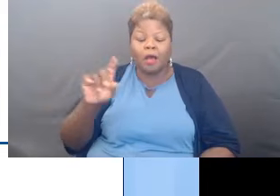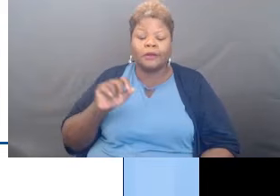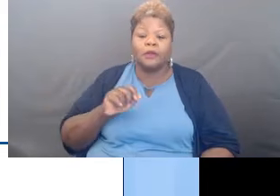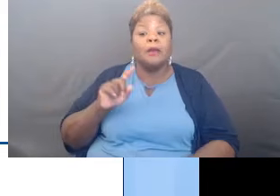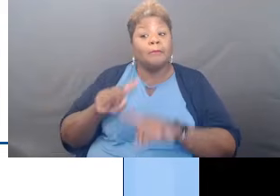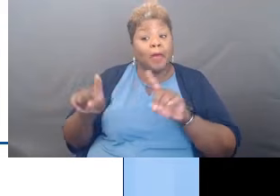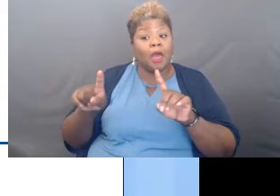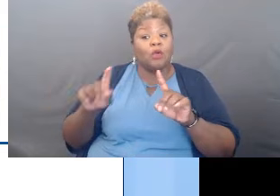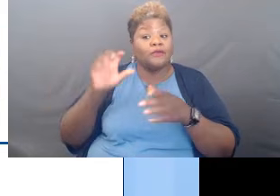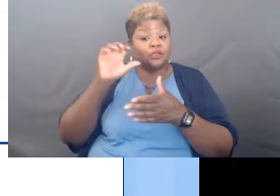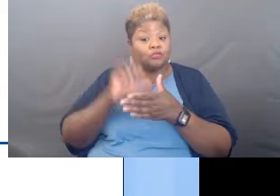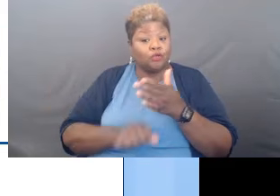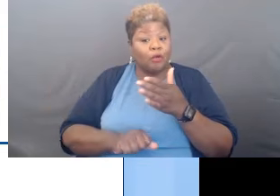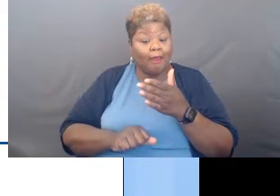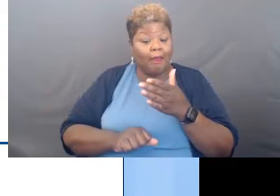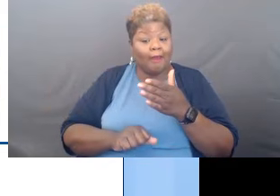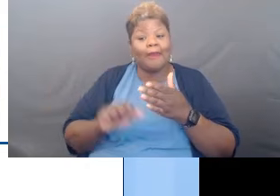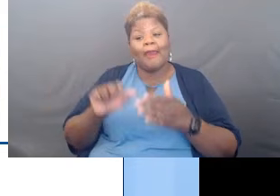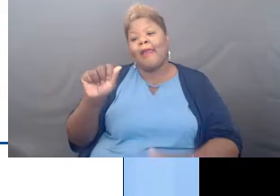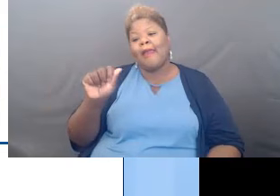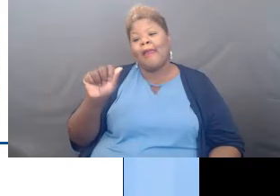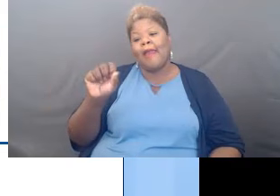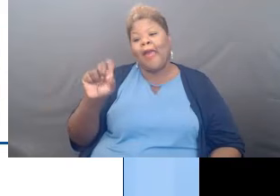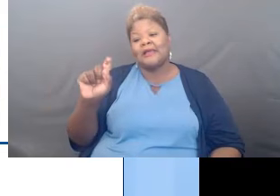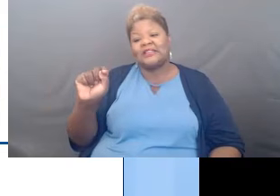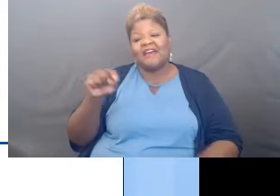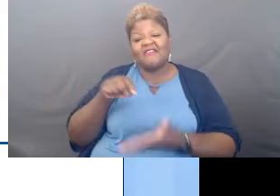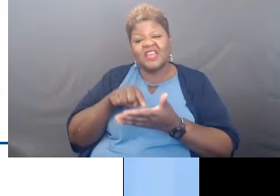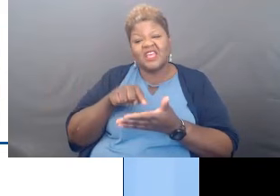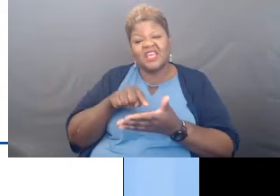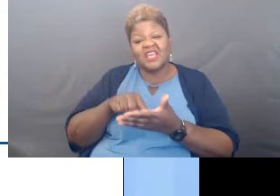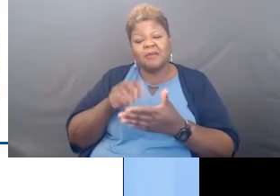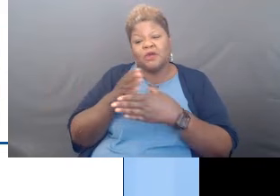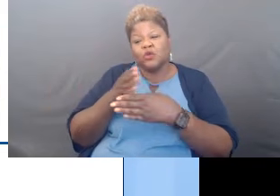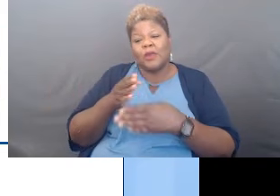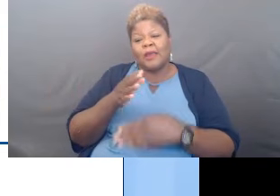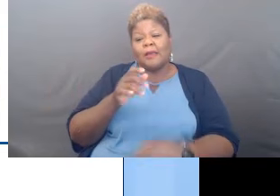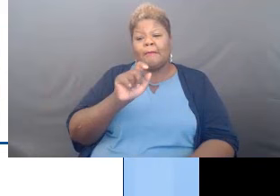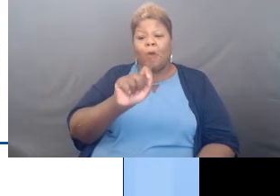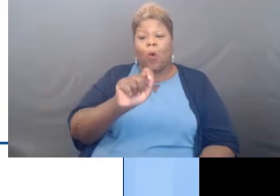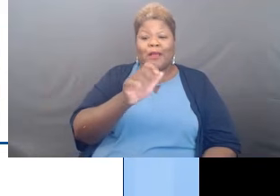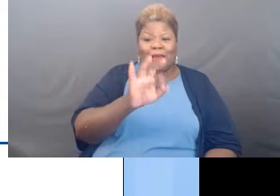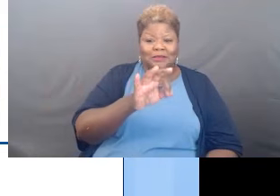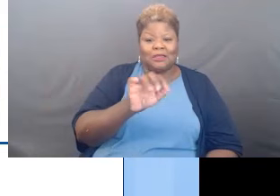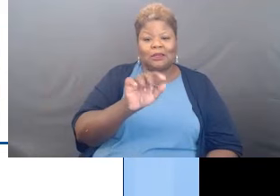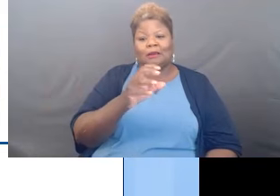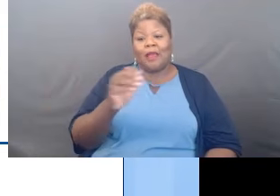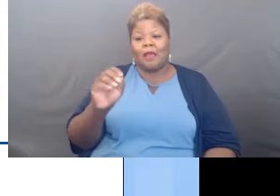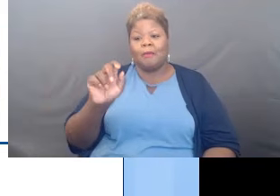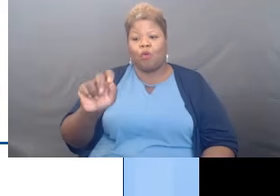going to have to subtract an asset-based fee, but somewhere between 0.19, 0.33%, and that will give